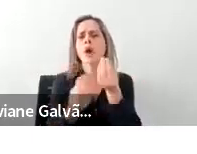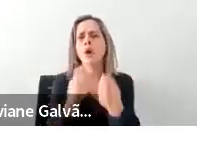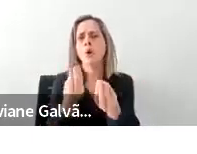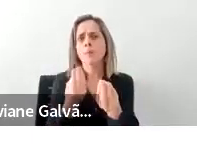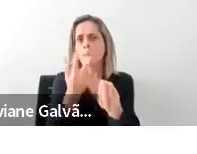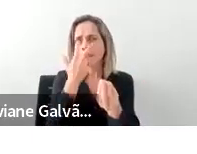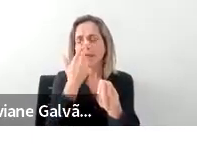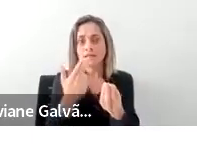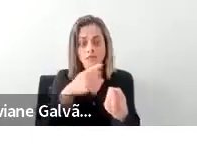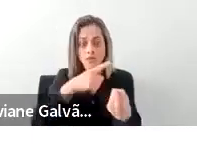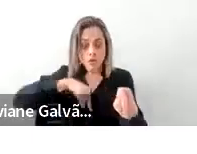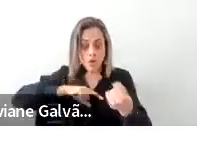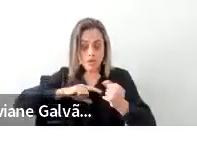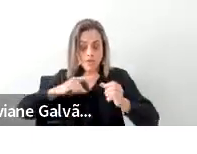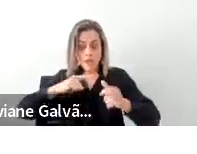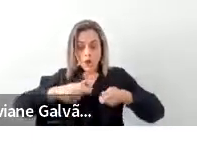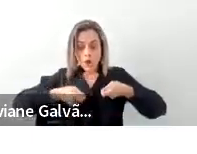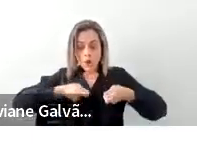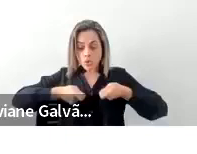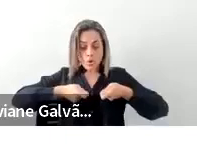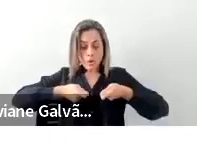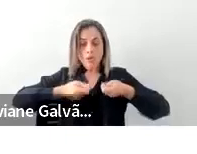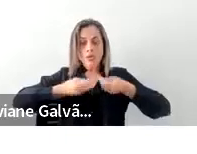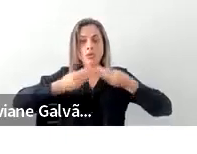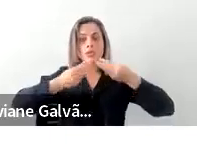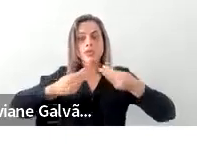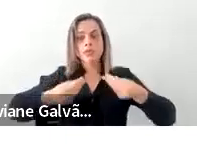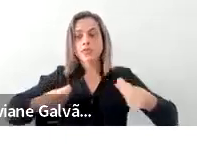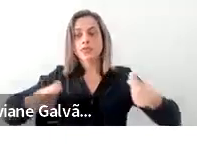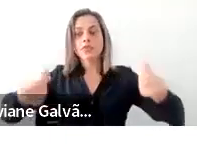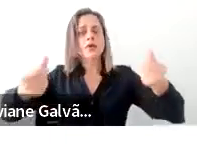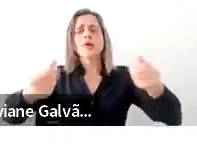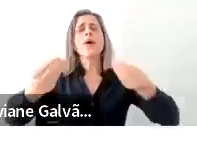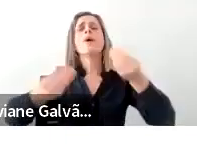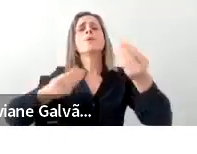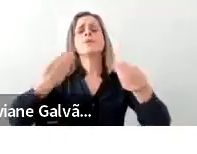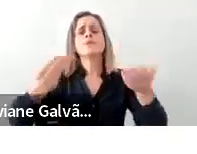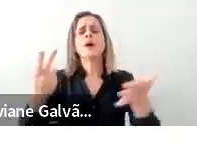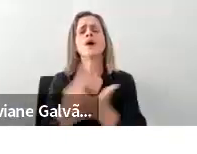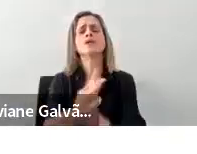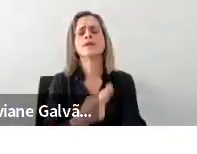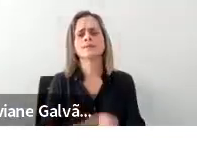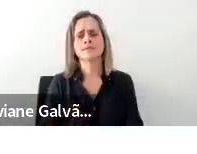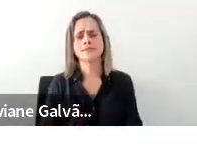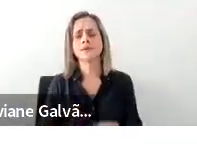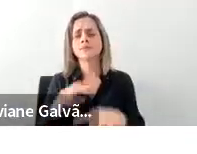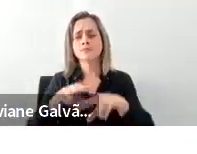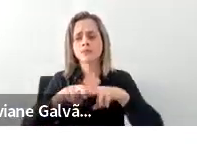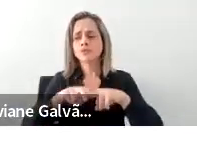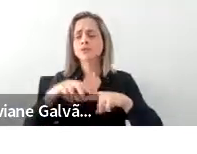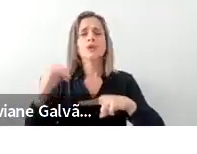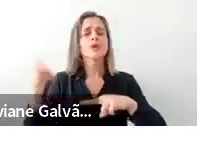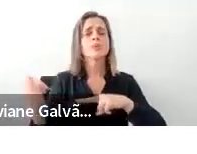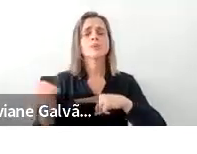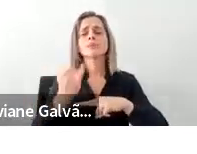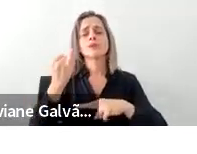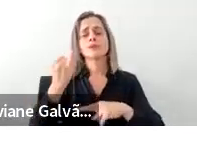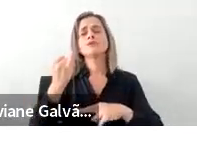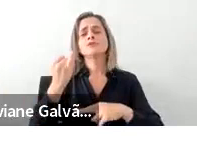And it's our job to understand how that alienation happens every single